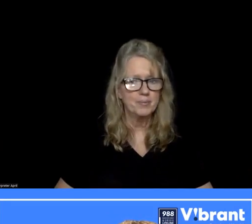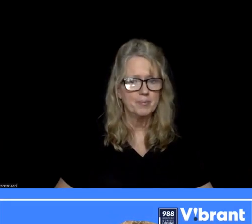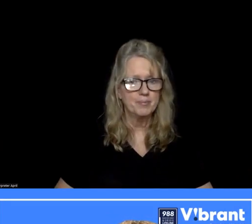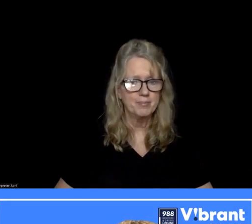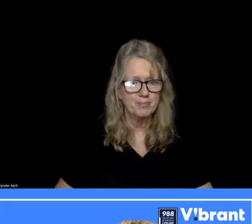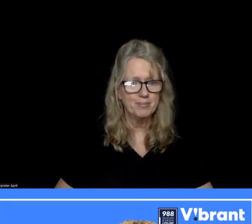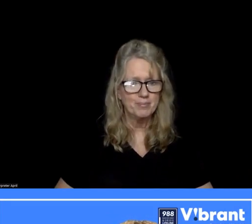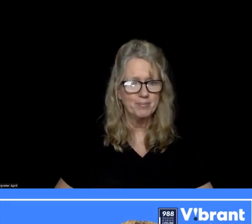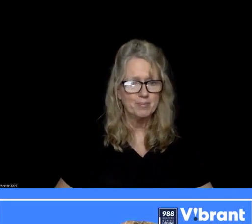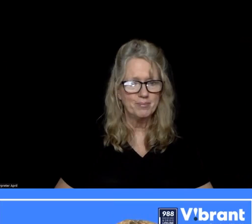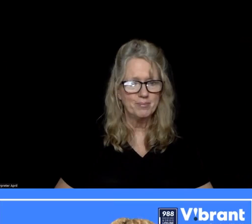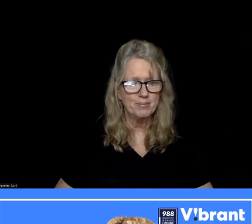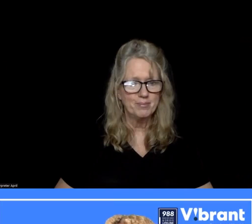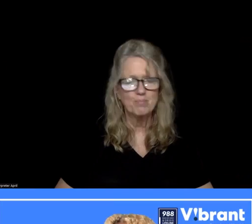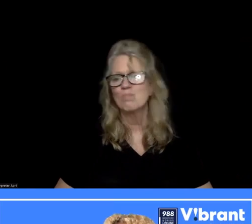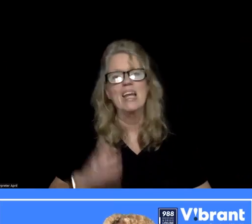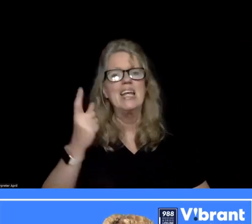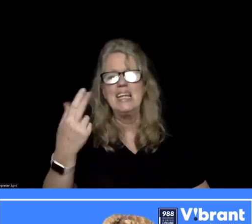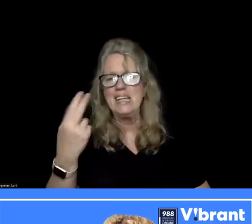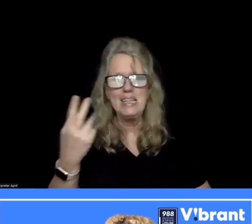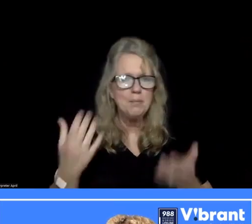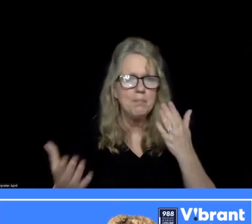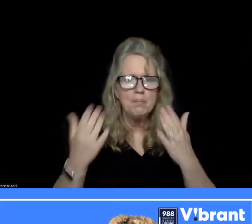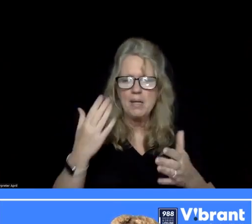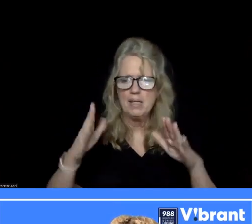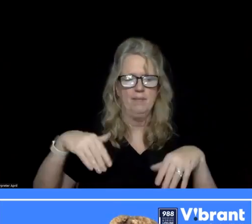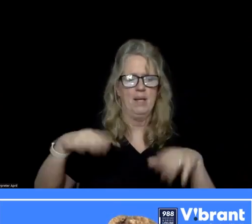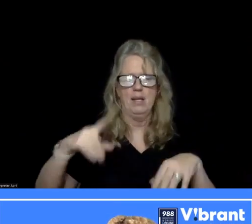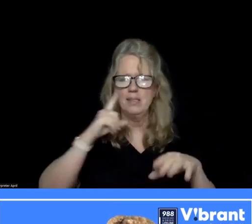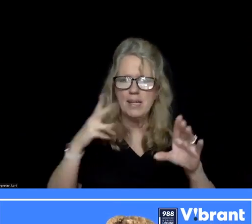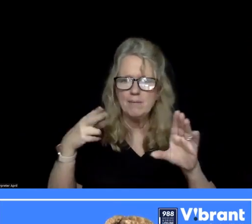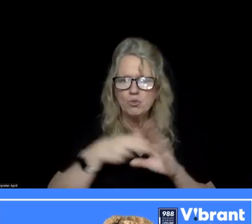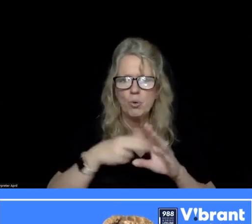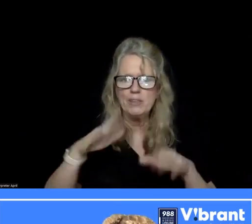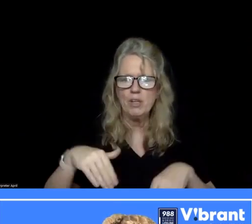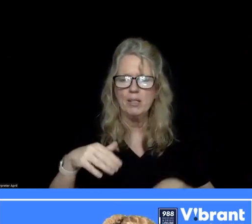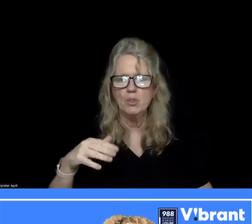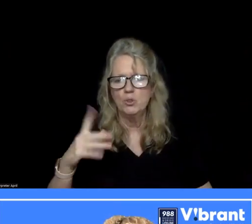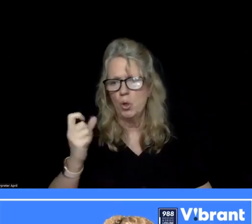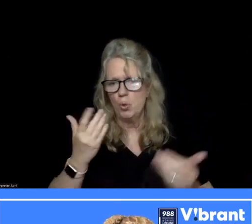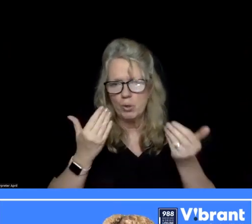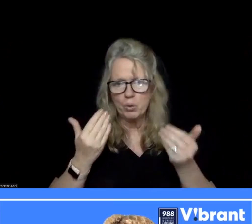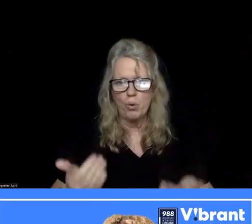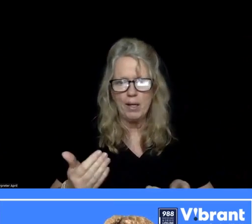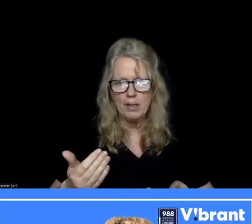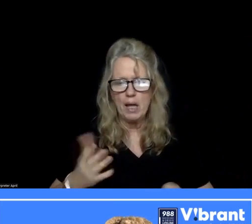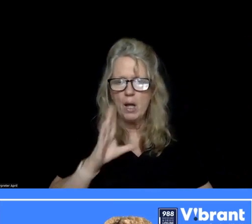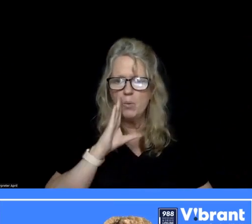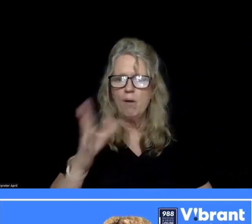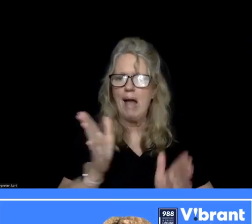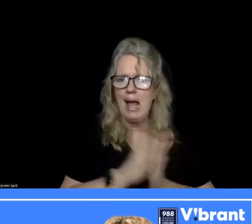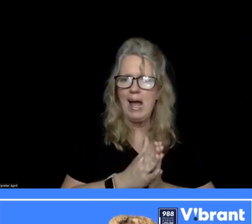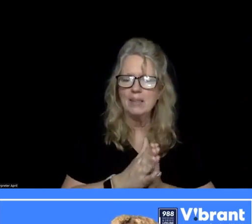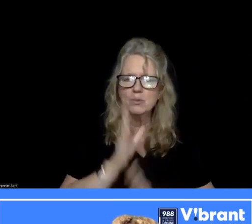Okay. Vic may not be with us just yet. So in lieu of that, I'm going to ask